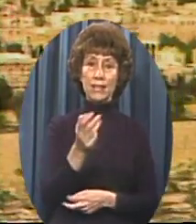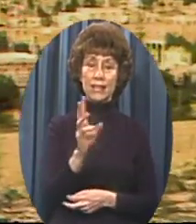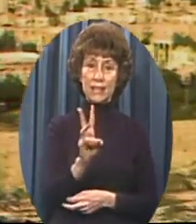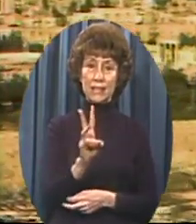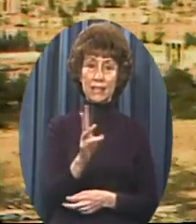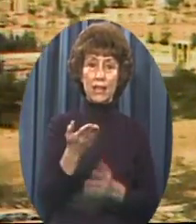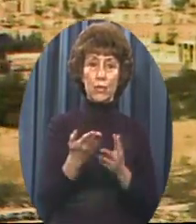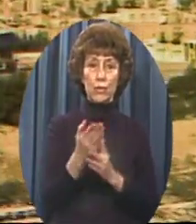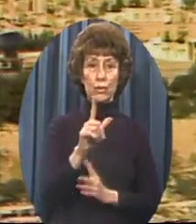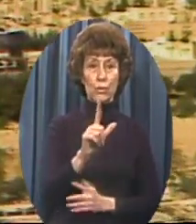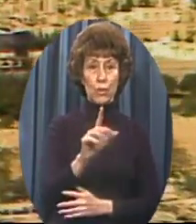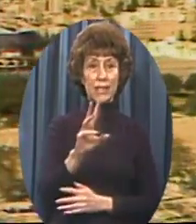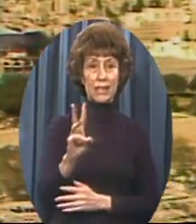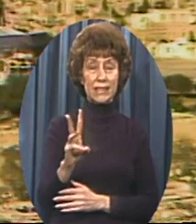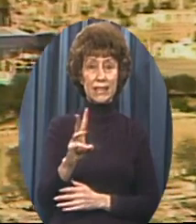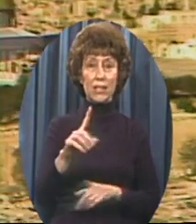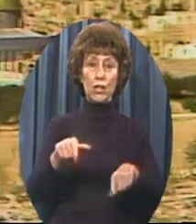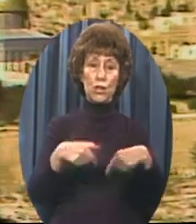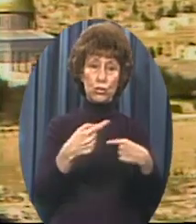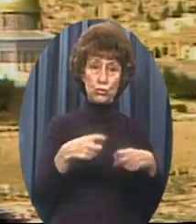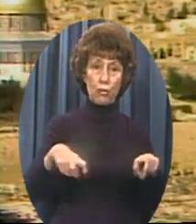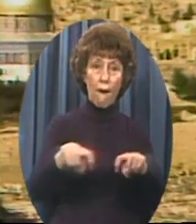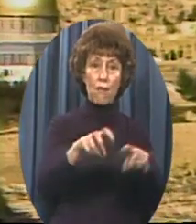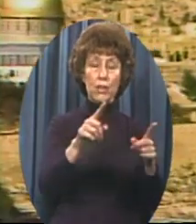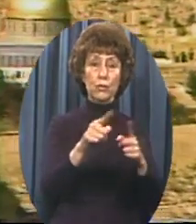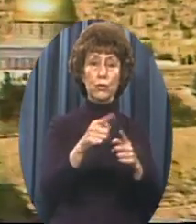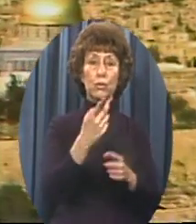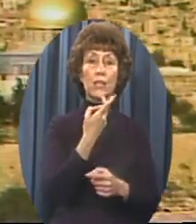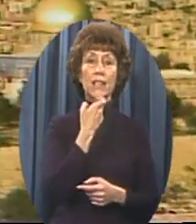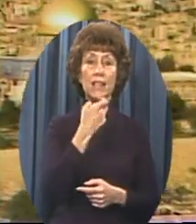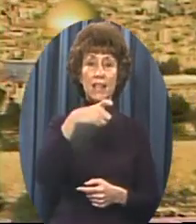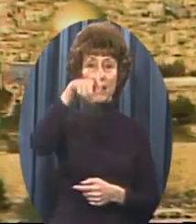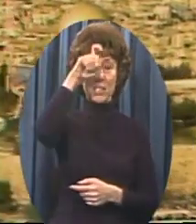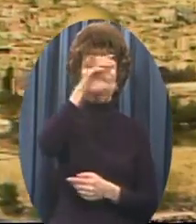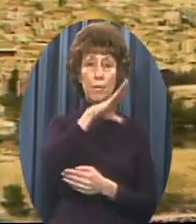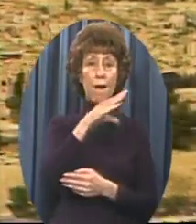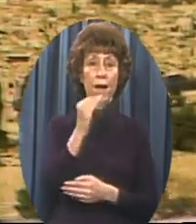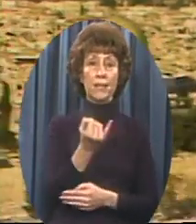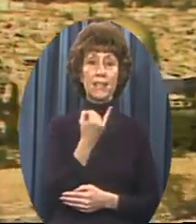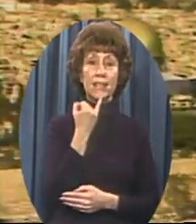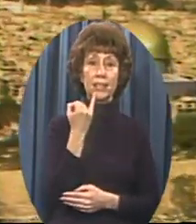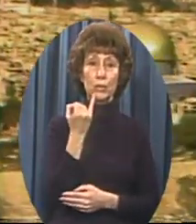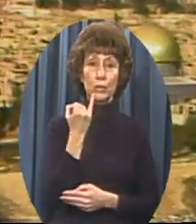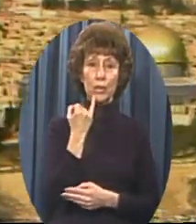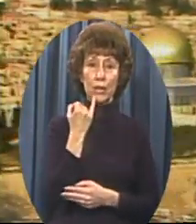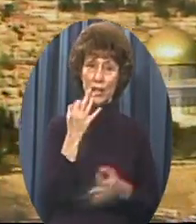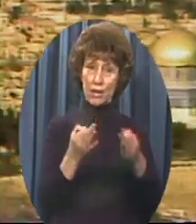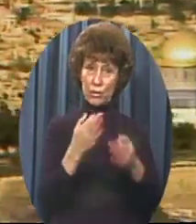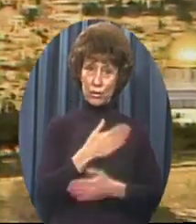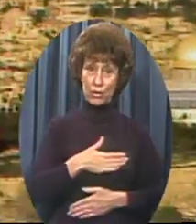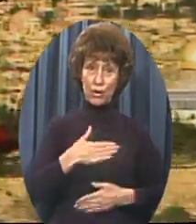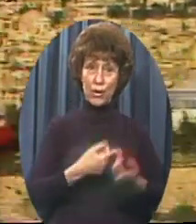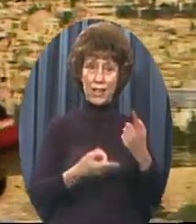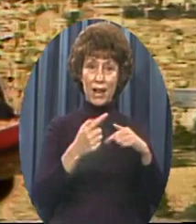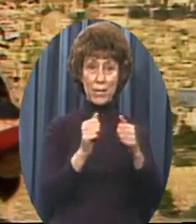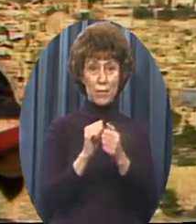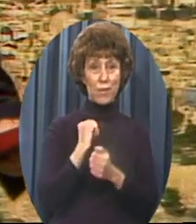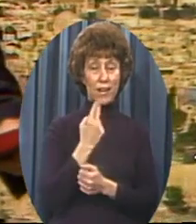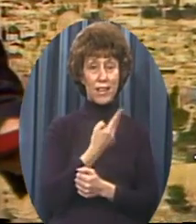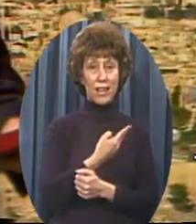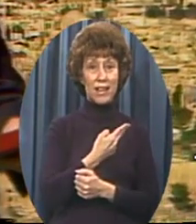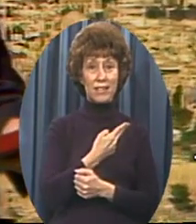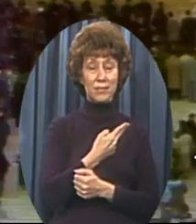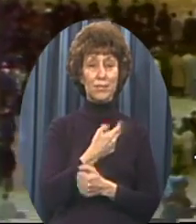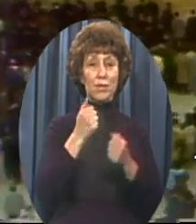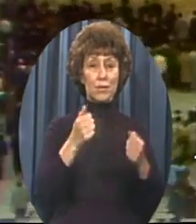26. And if you'd like a free Holy Land brochure to go with us on that tour, an unforgettable experience, call us on